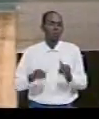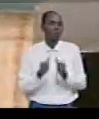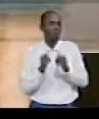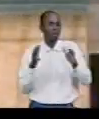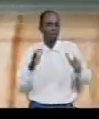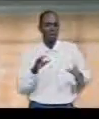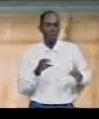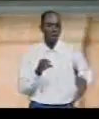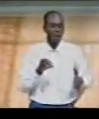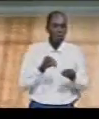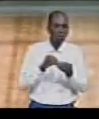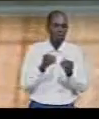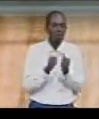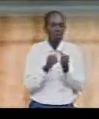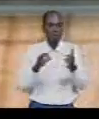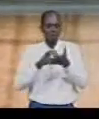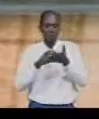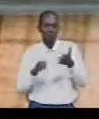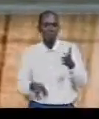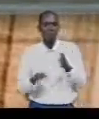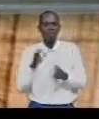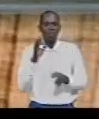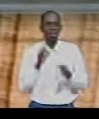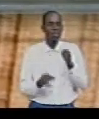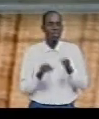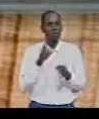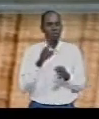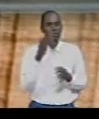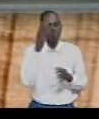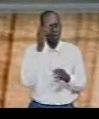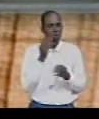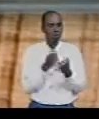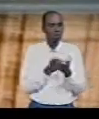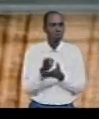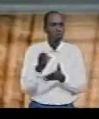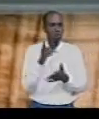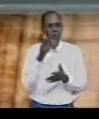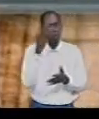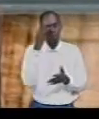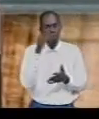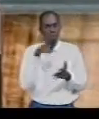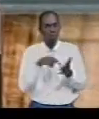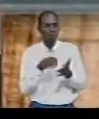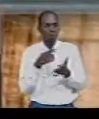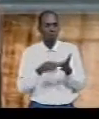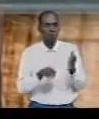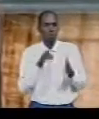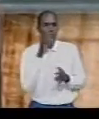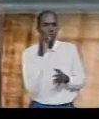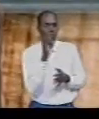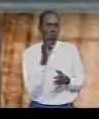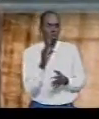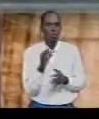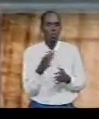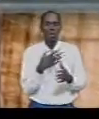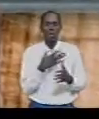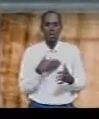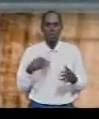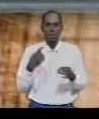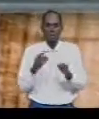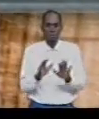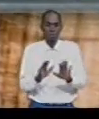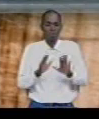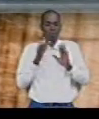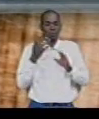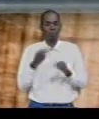that this is what to preach, and this is what to live by, and then the fear of man will not allow us